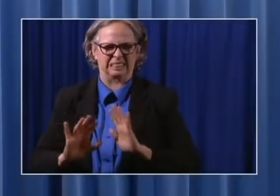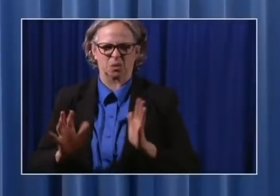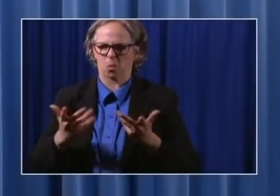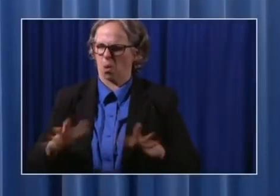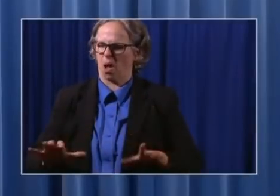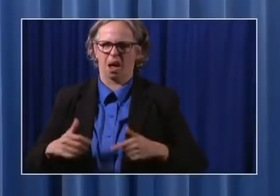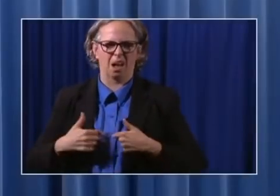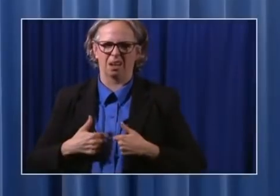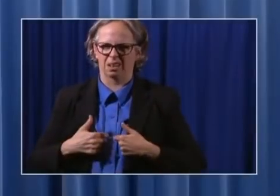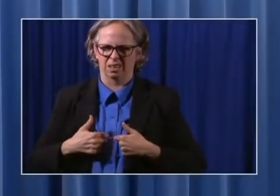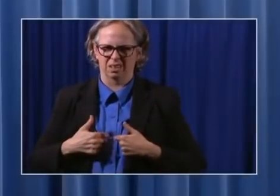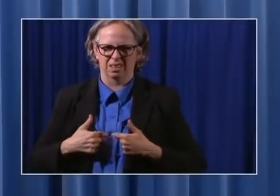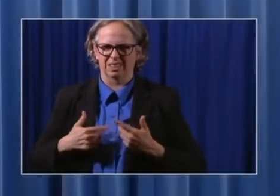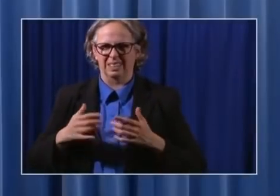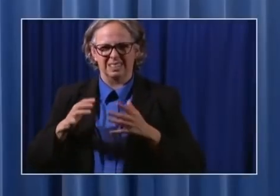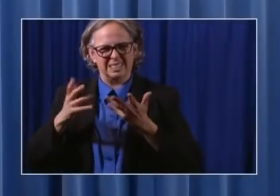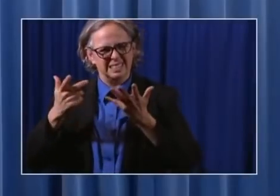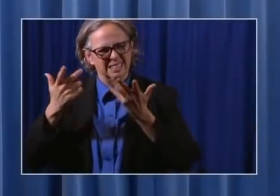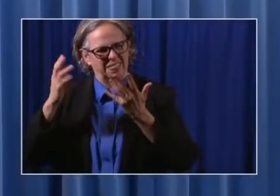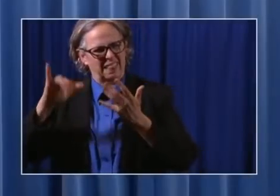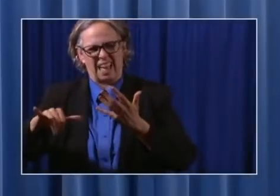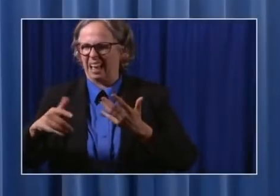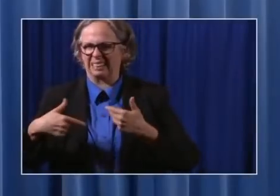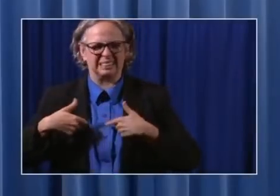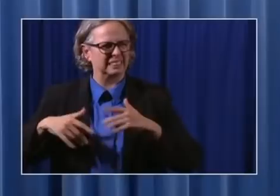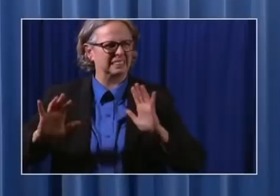forever taint those